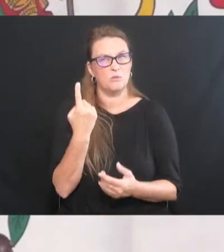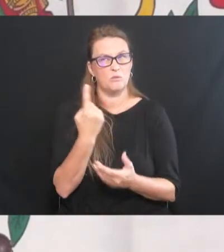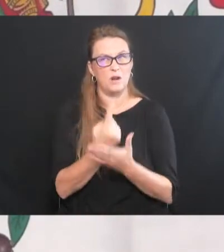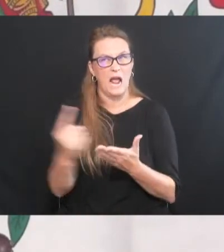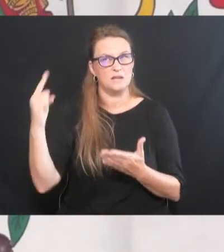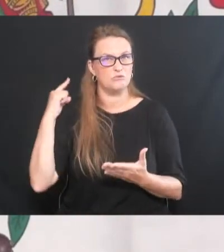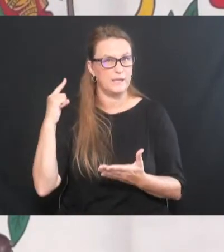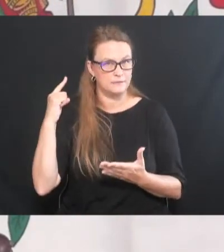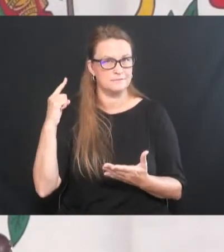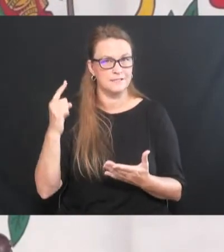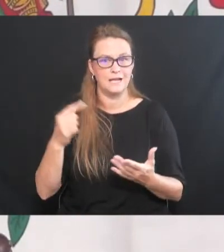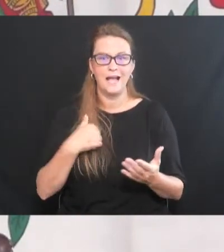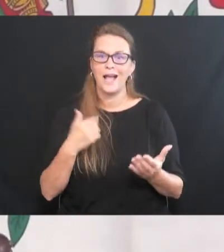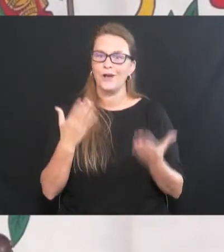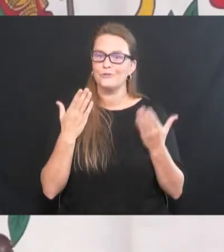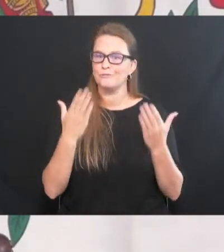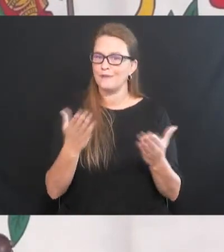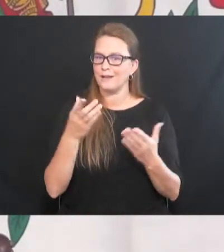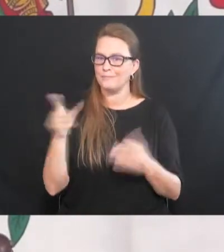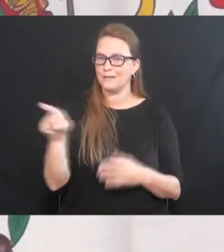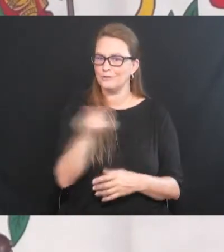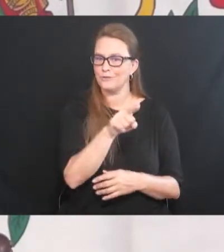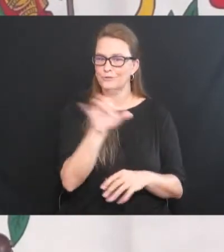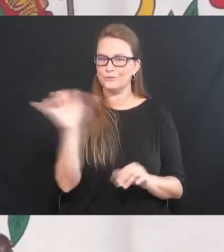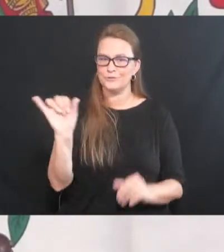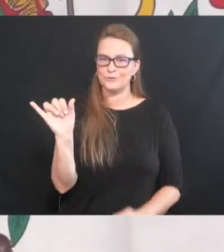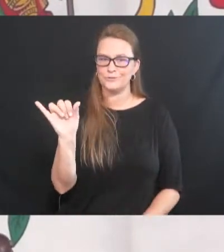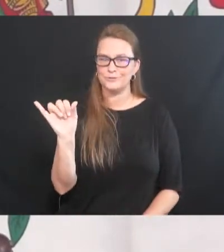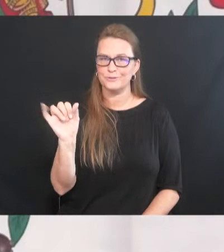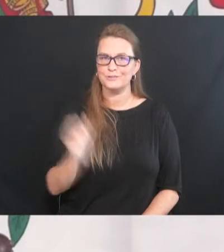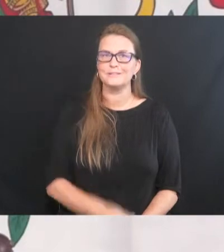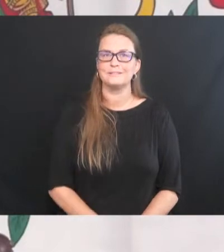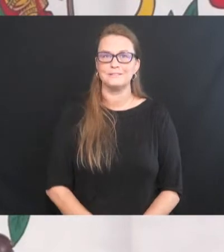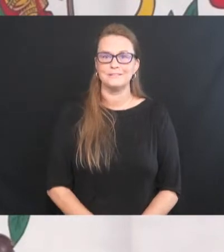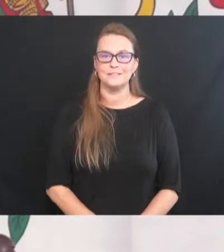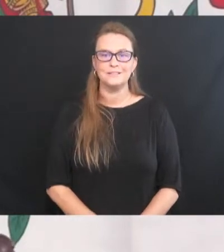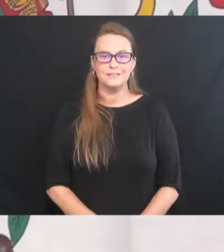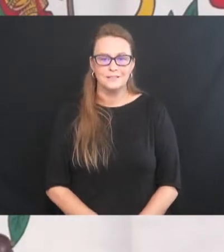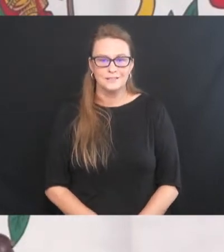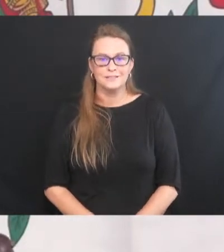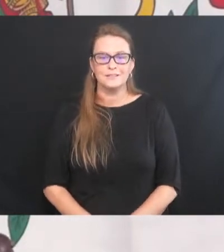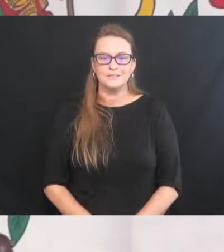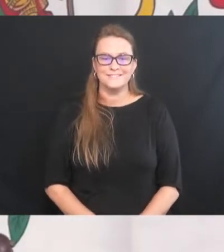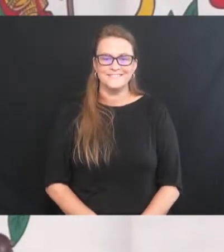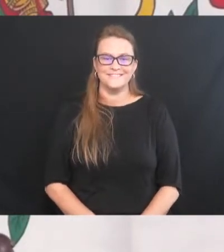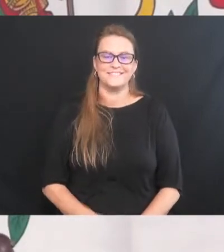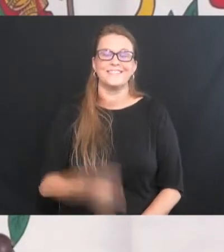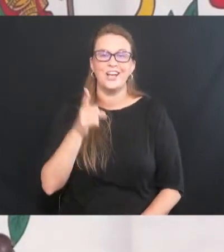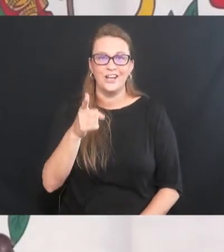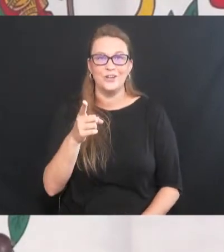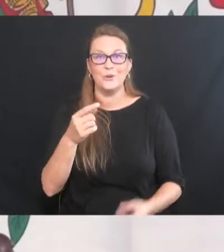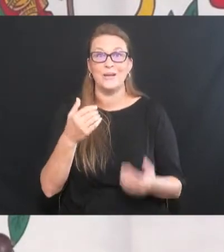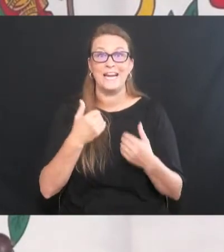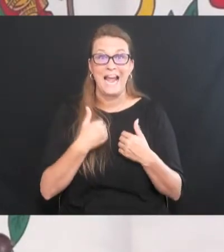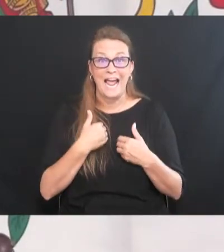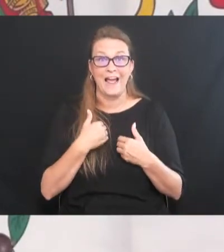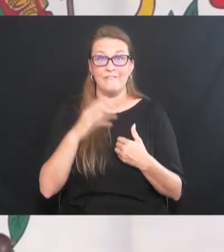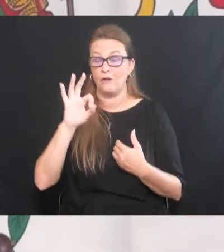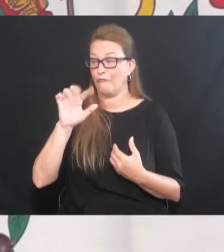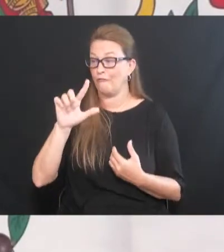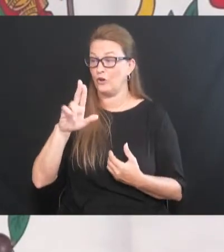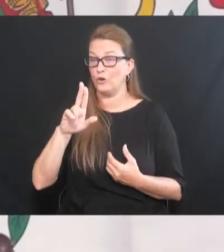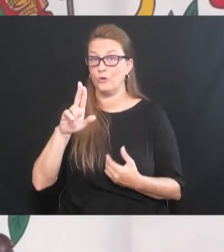would highly recommend that you get your flu shot, and I would also tell you that you can get your flu shot the same day you